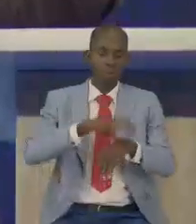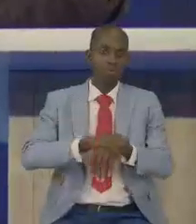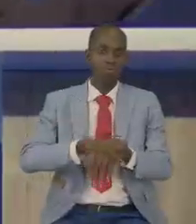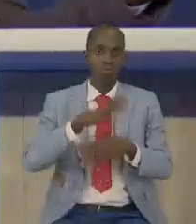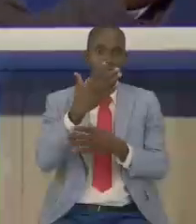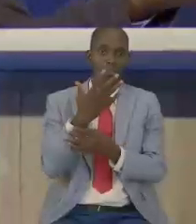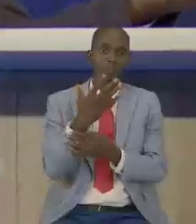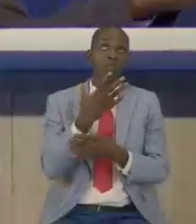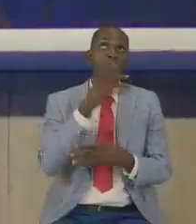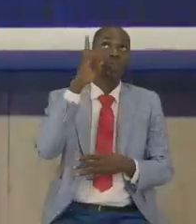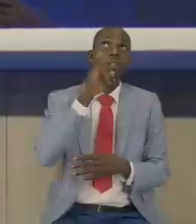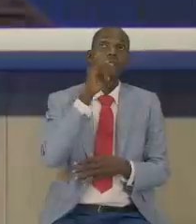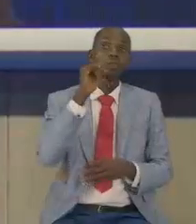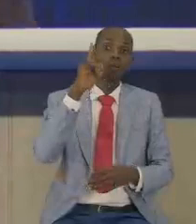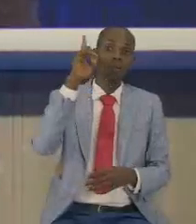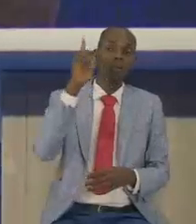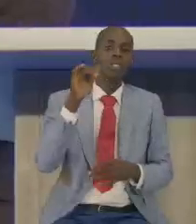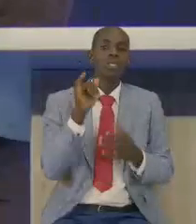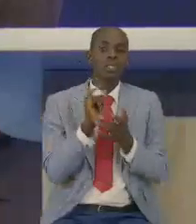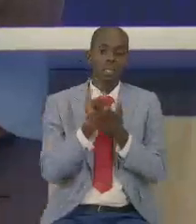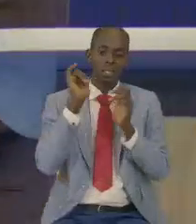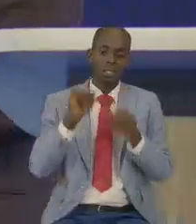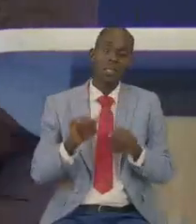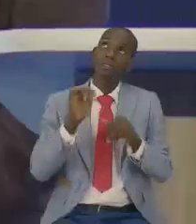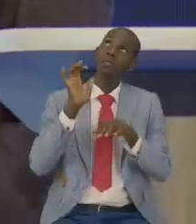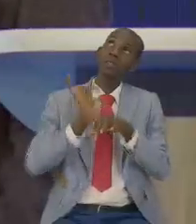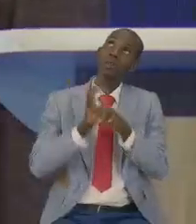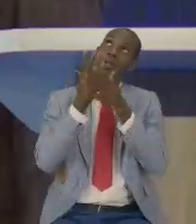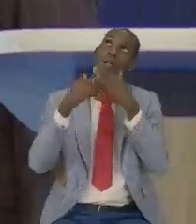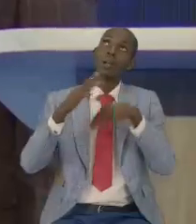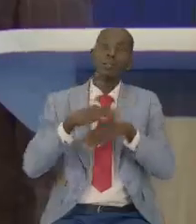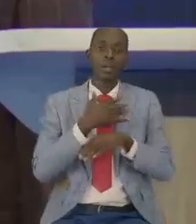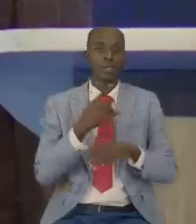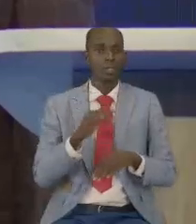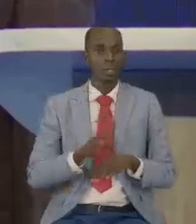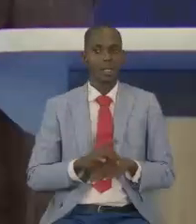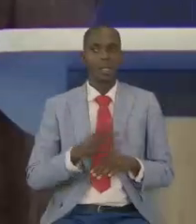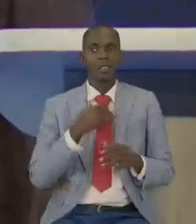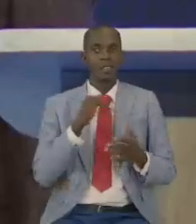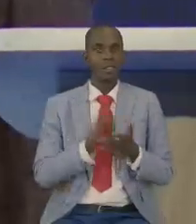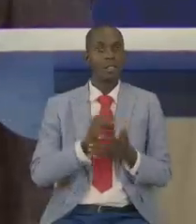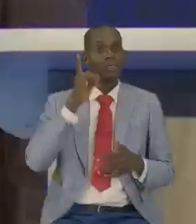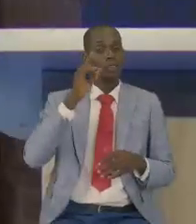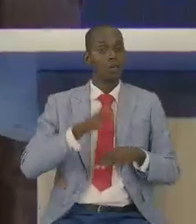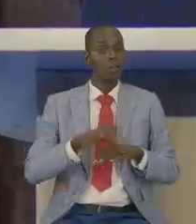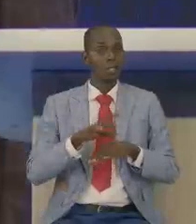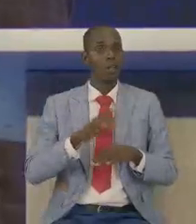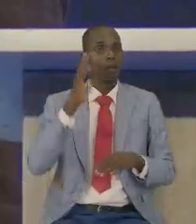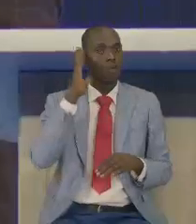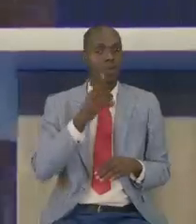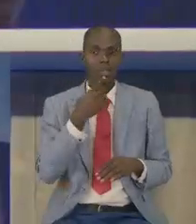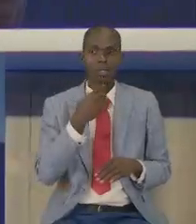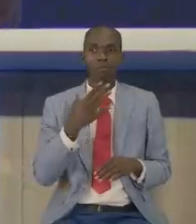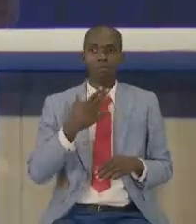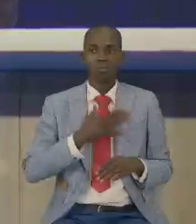earth and the heavens, that he on earth will say, my Father that sent me is always with